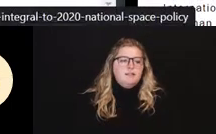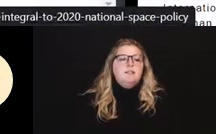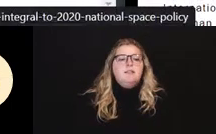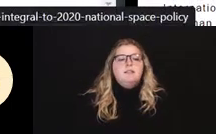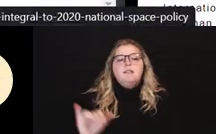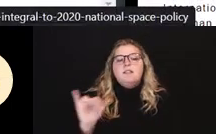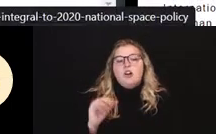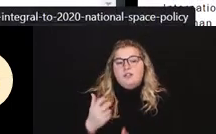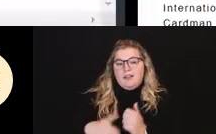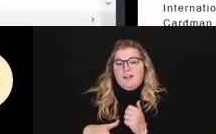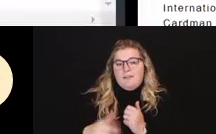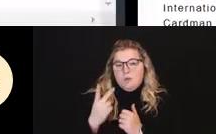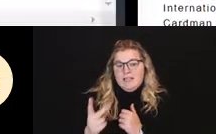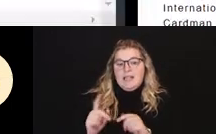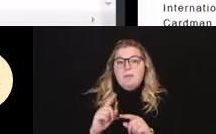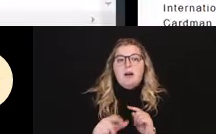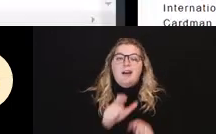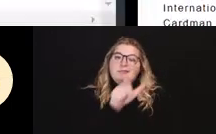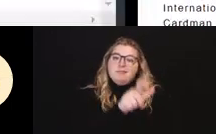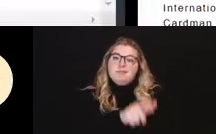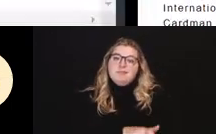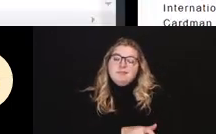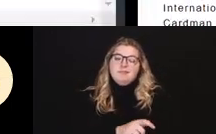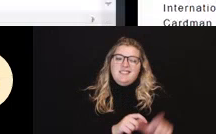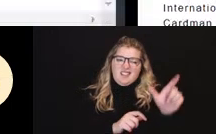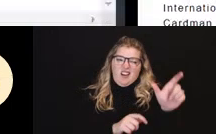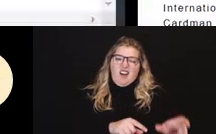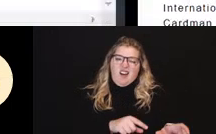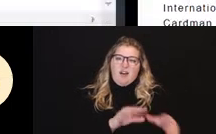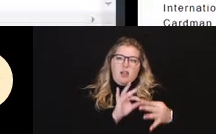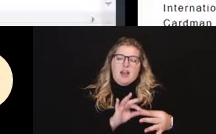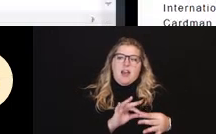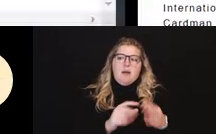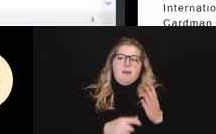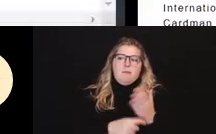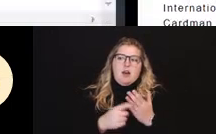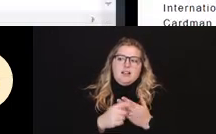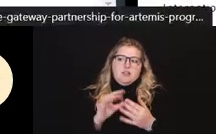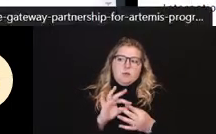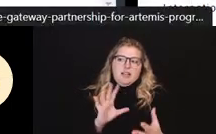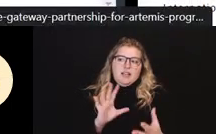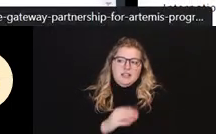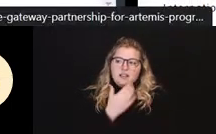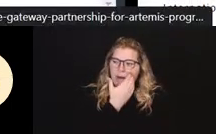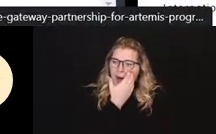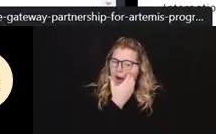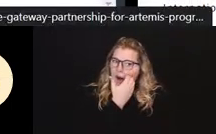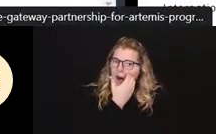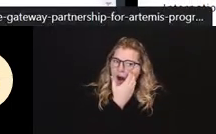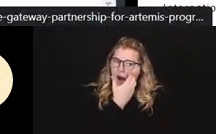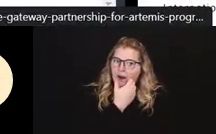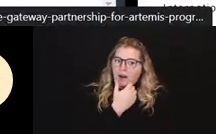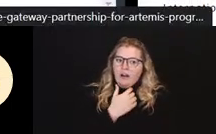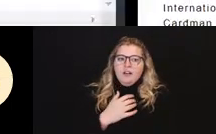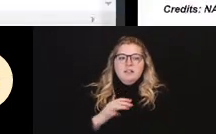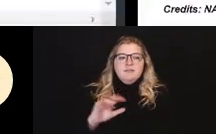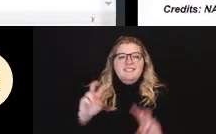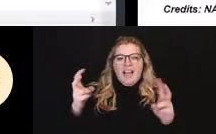but there's a sidebar of related press releases. If right now I only see the titles, but if